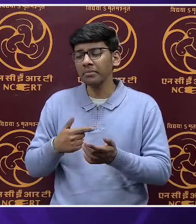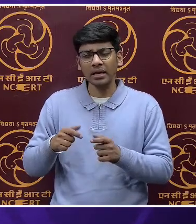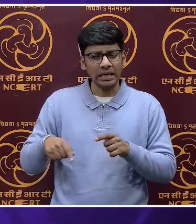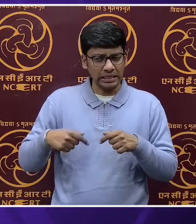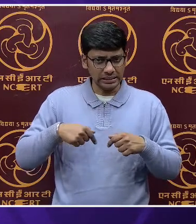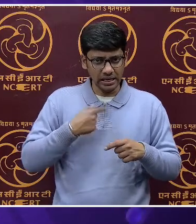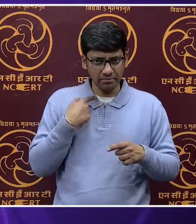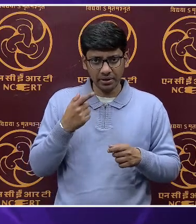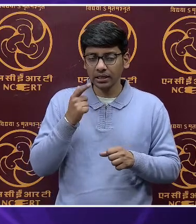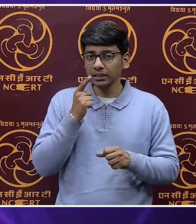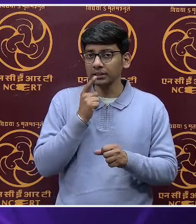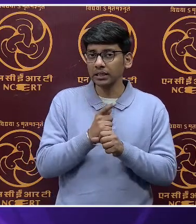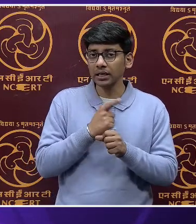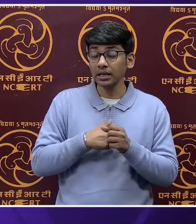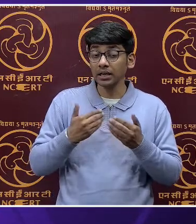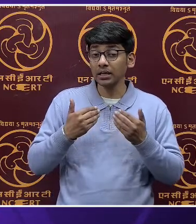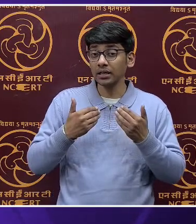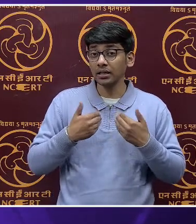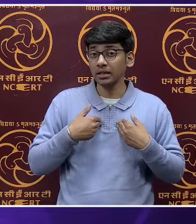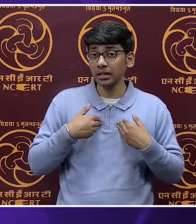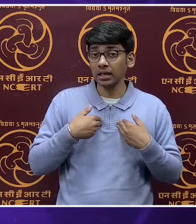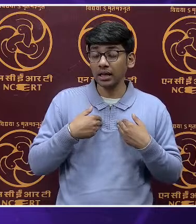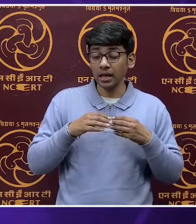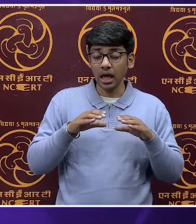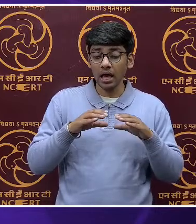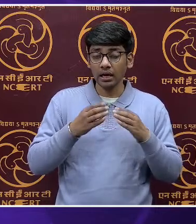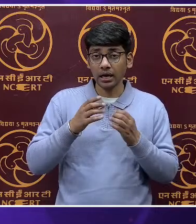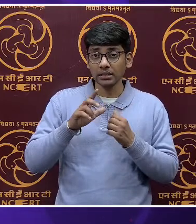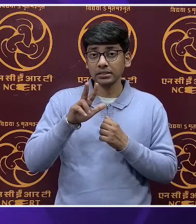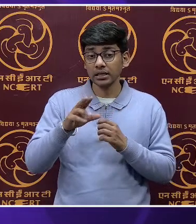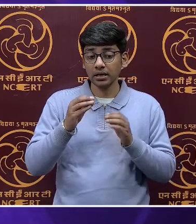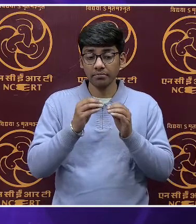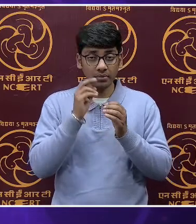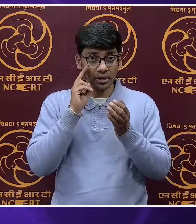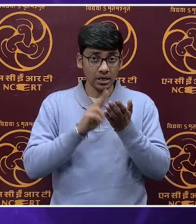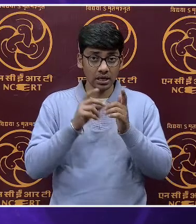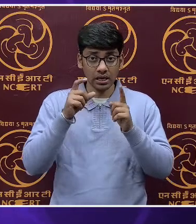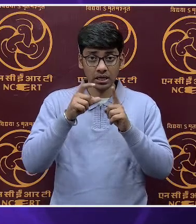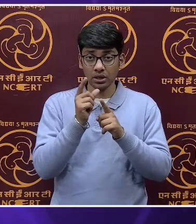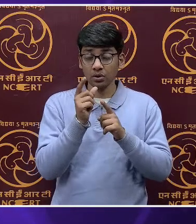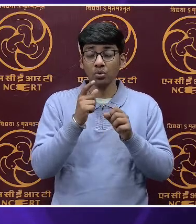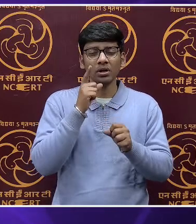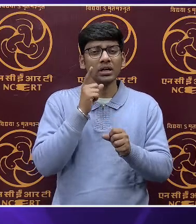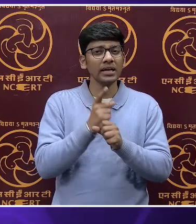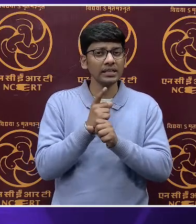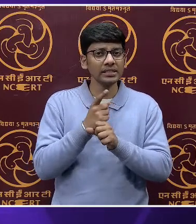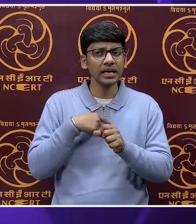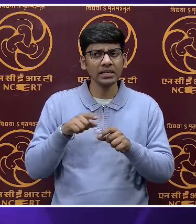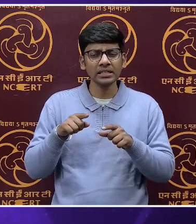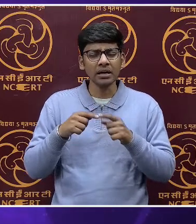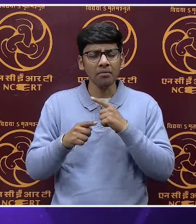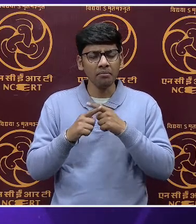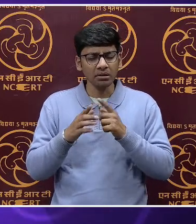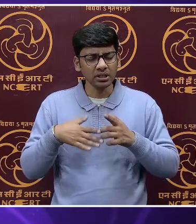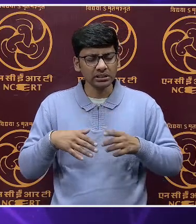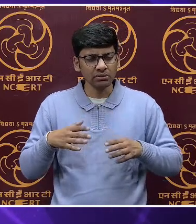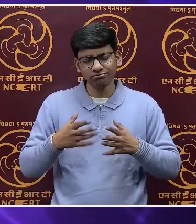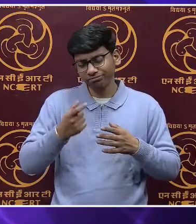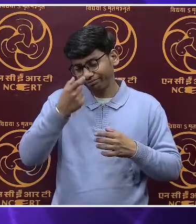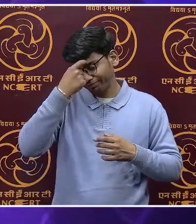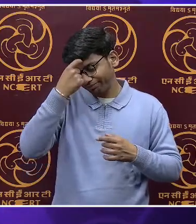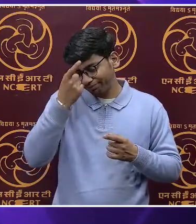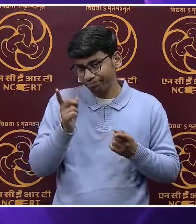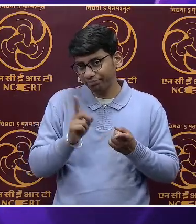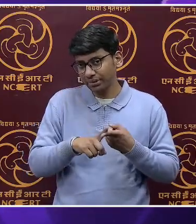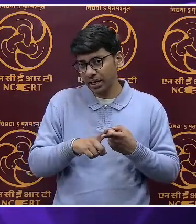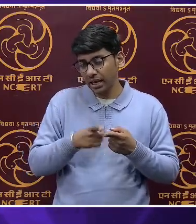teacher. Wow. So I had a teacher in grade 8th, Bindu ma'am, and she has been my inspiration. I was also going through a very tough phase. A